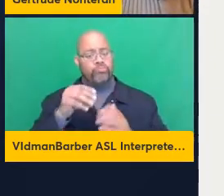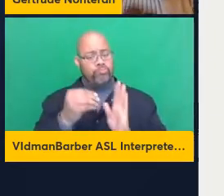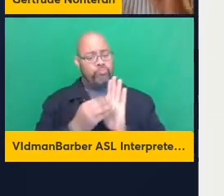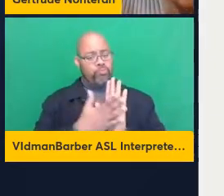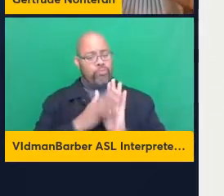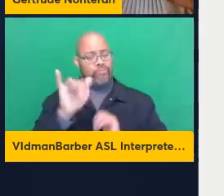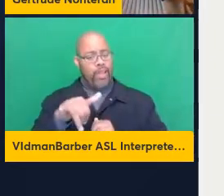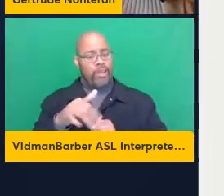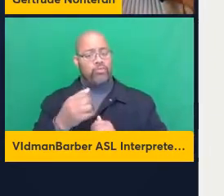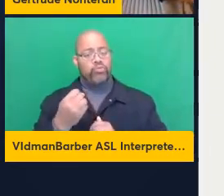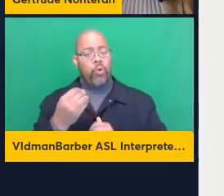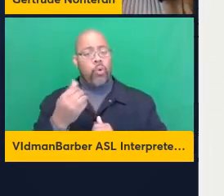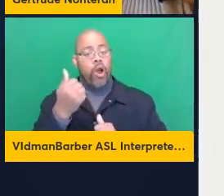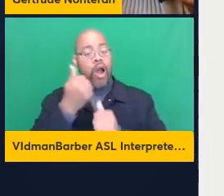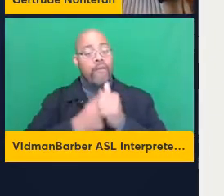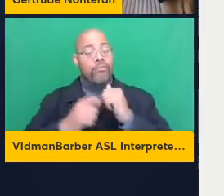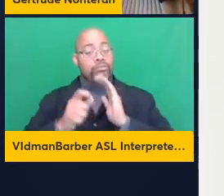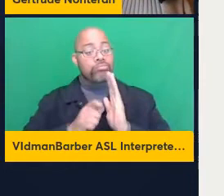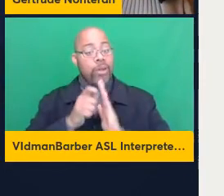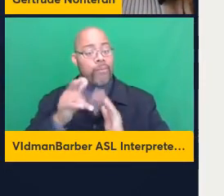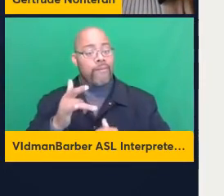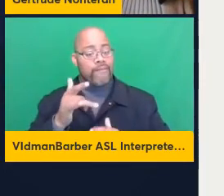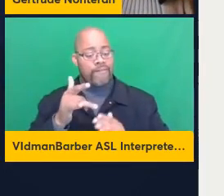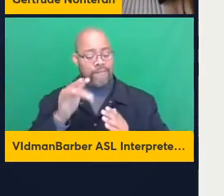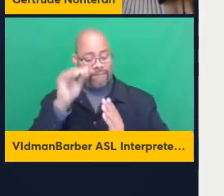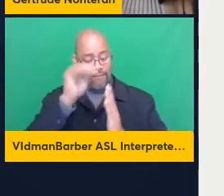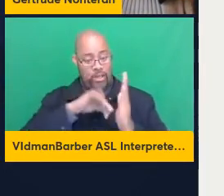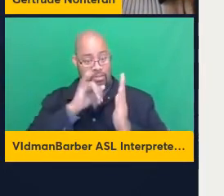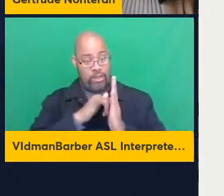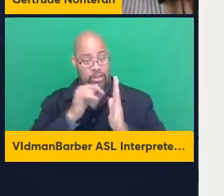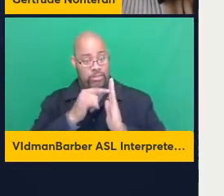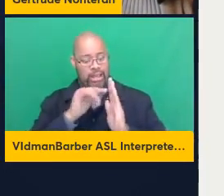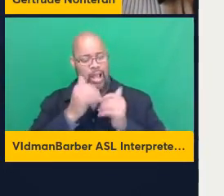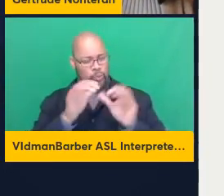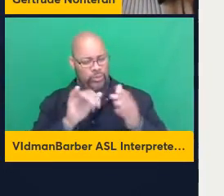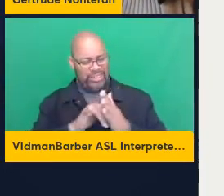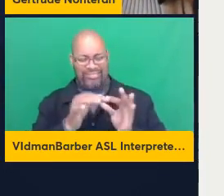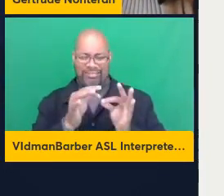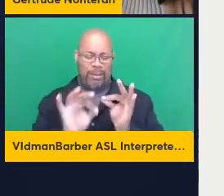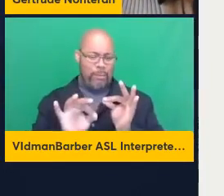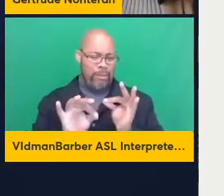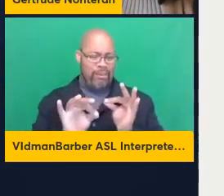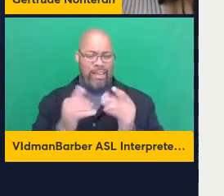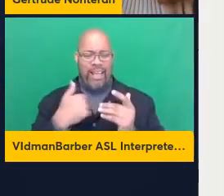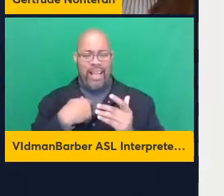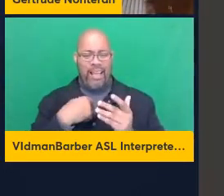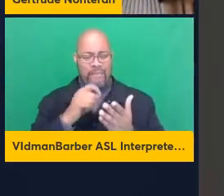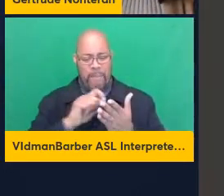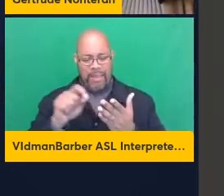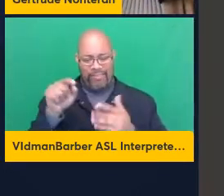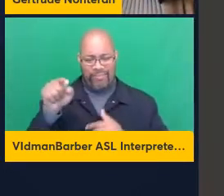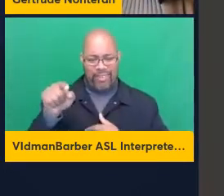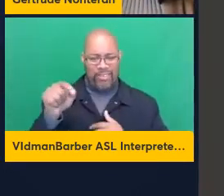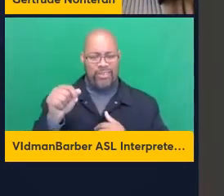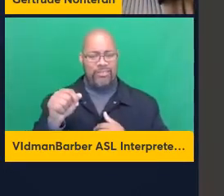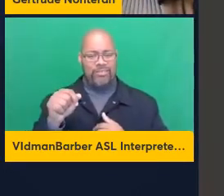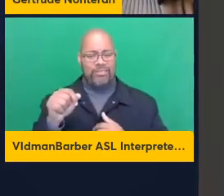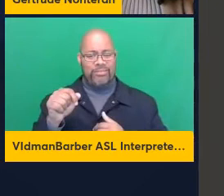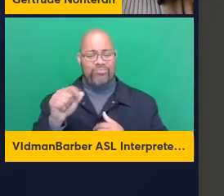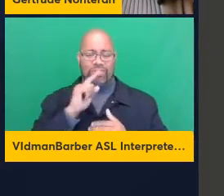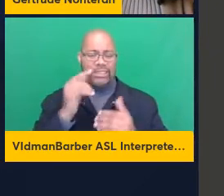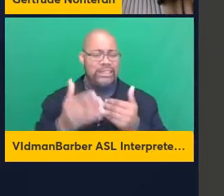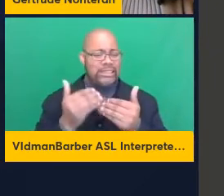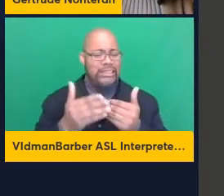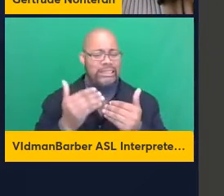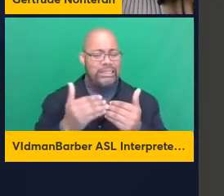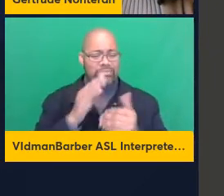there. So every time you fill this top folder, and the way you do that is simply, there's this pen over here. It's fairly easy,